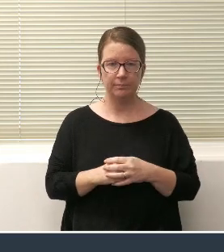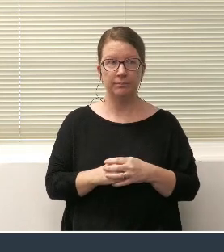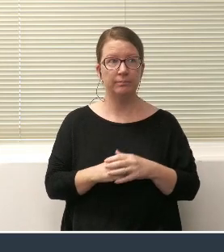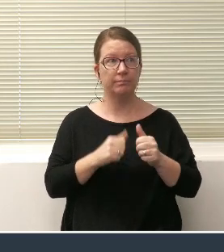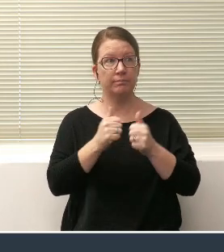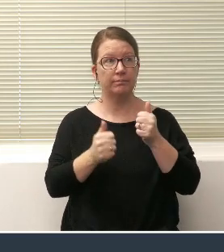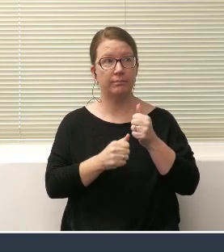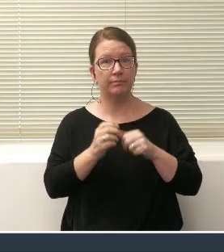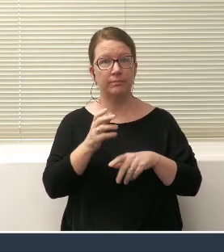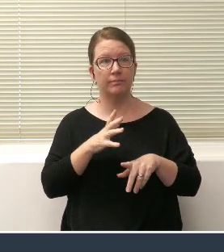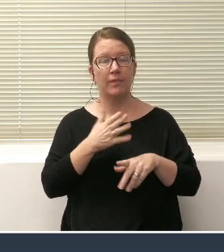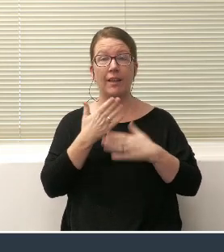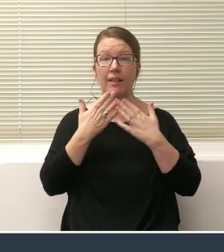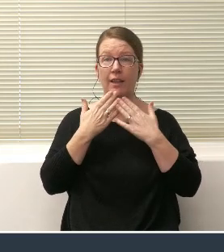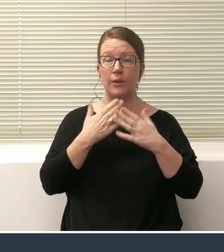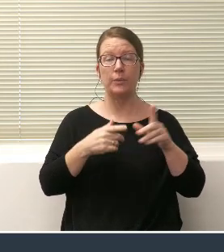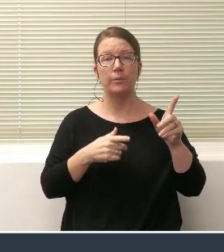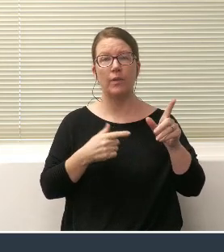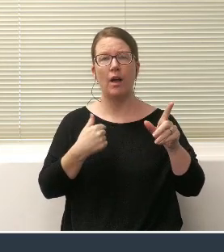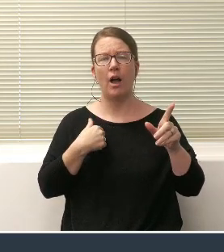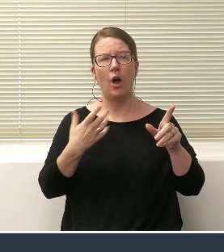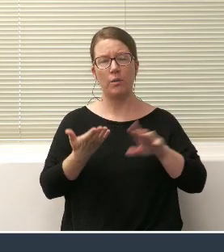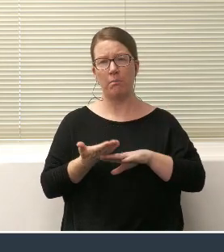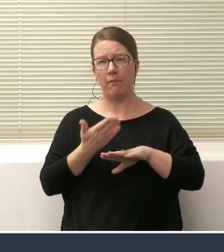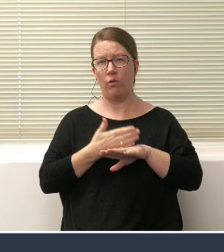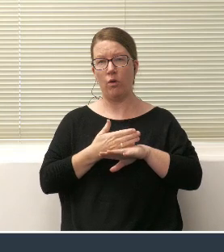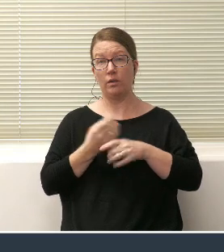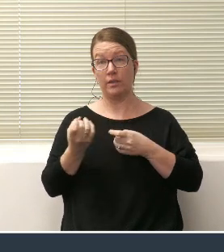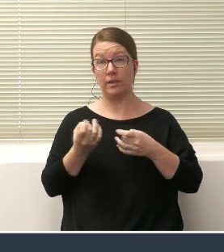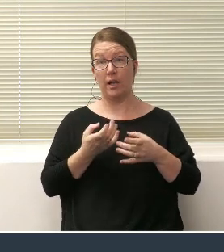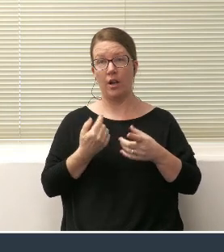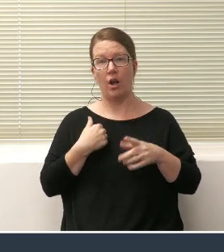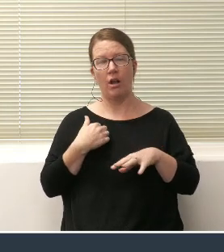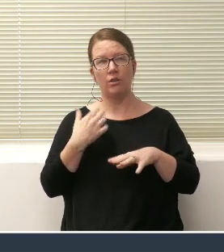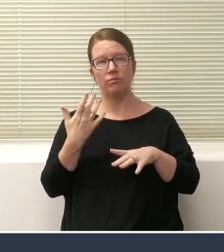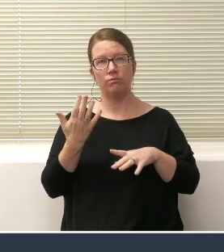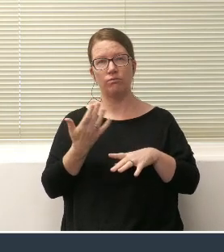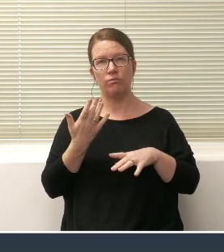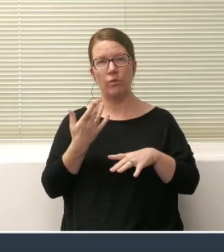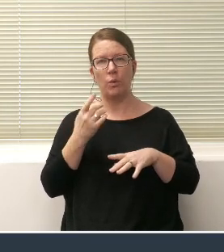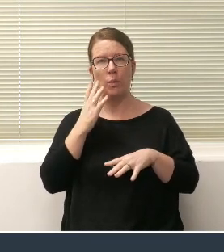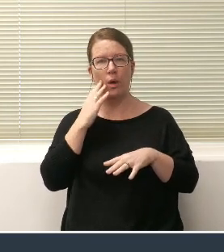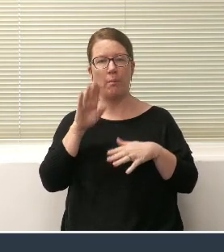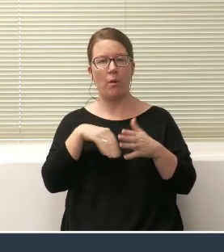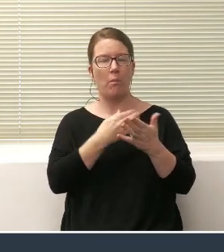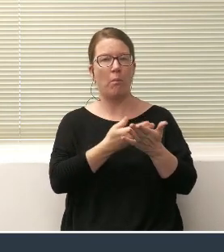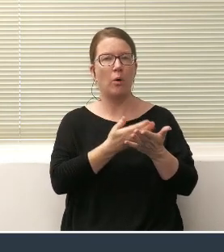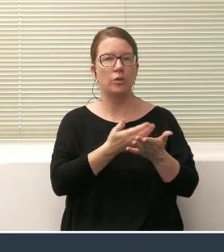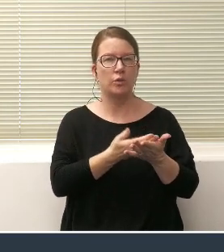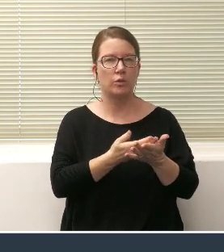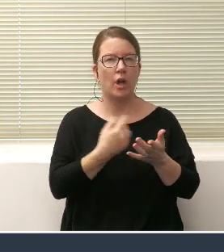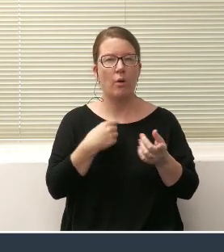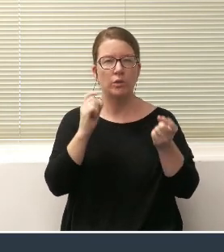Deputy Mayor Brosnan. Thank you, Madam Mayor. I was initially, when we went into the proposals around this,